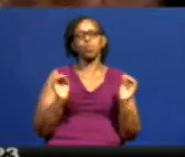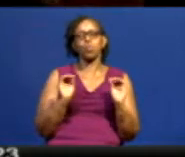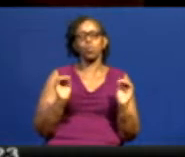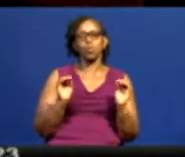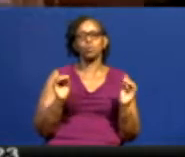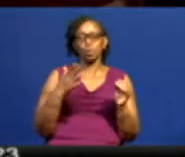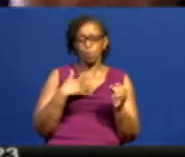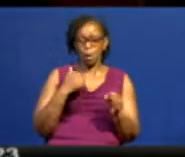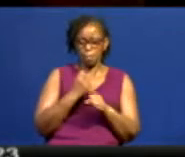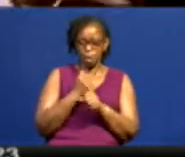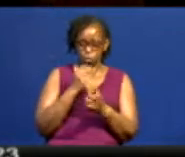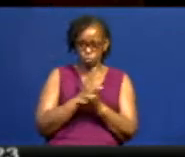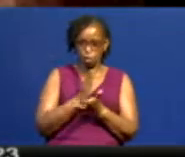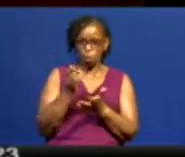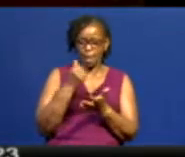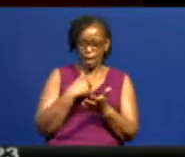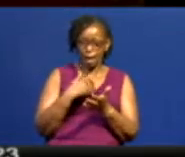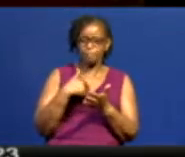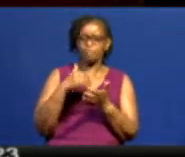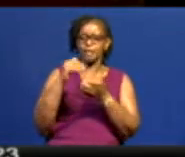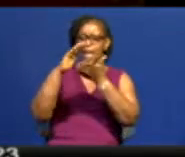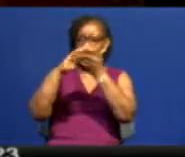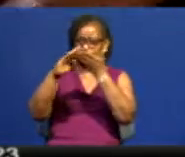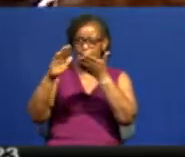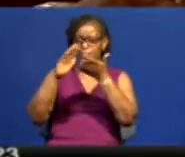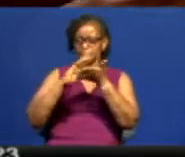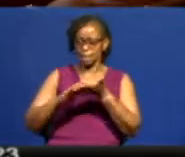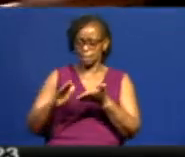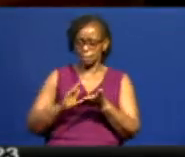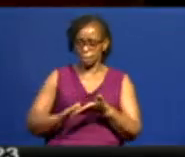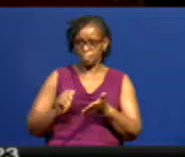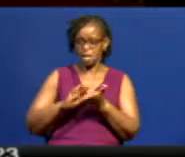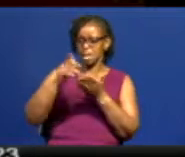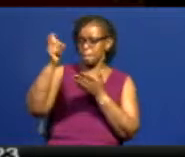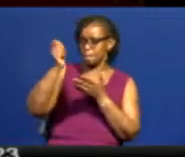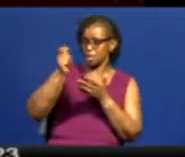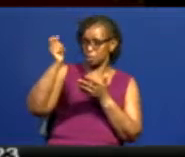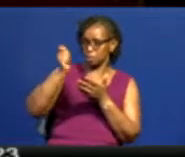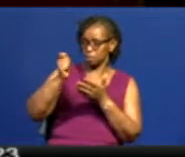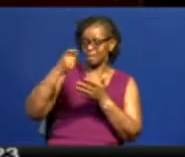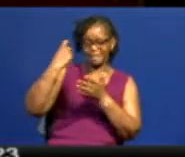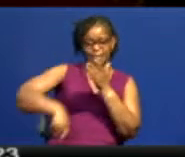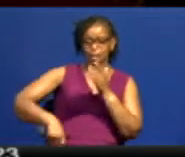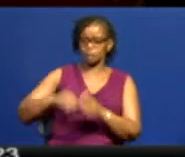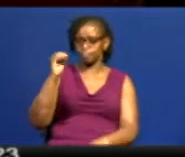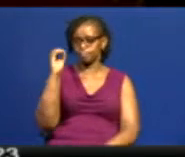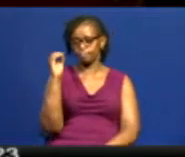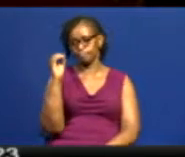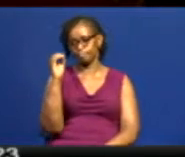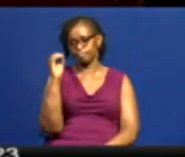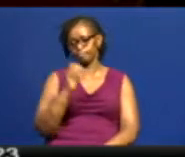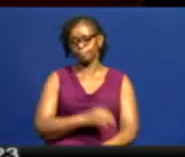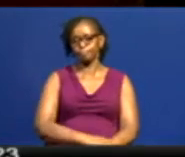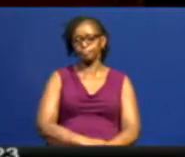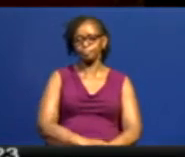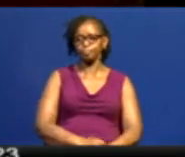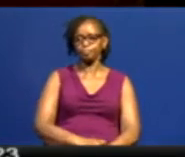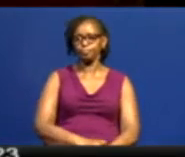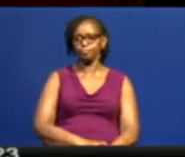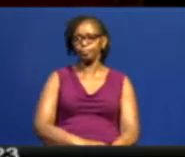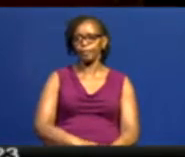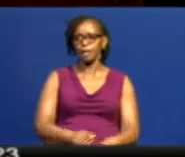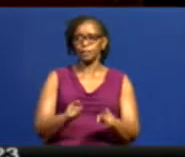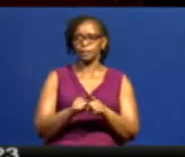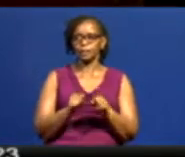that we have an exempt, so that we ensure that pensions are not taxed at all. And this will, in addition now, provide for